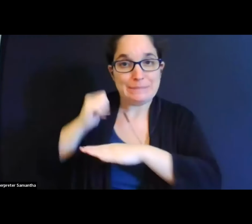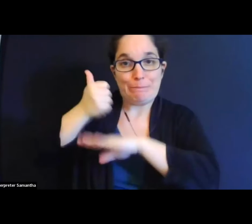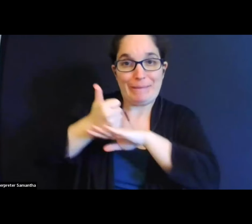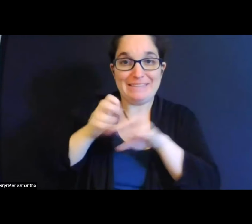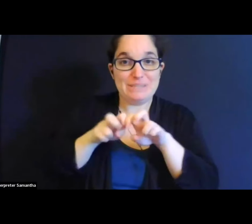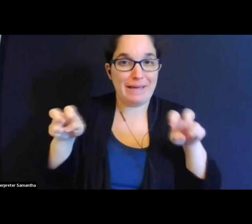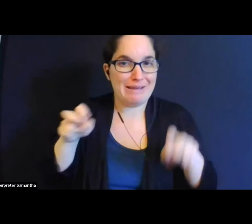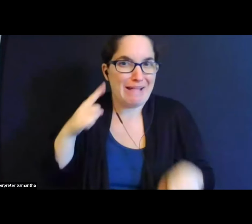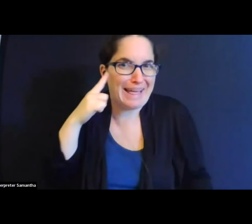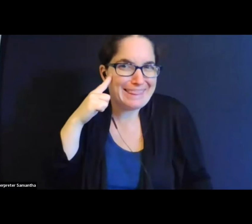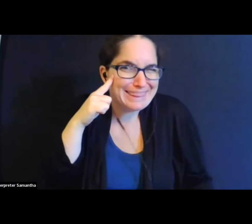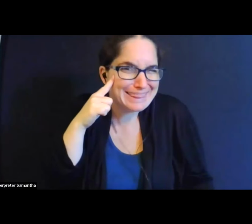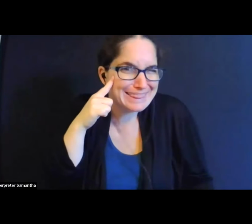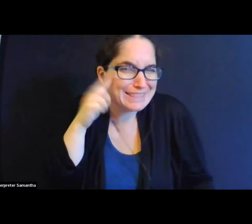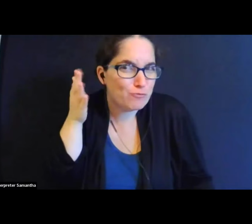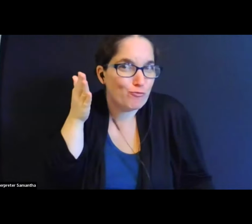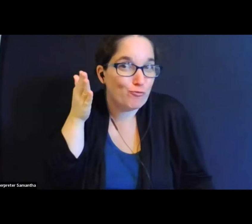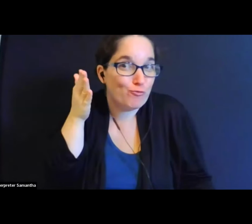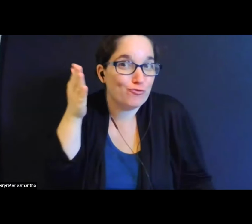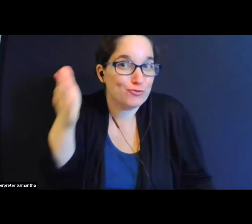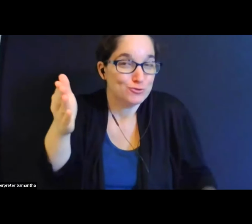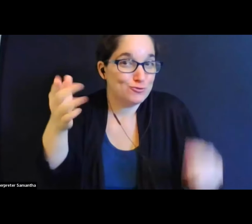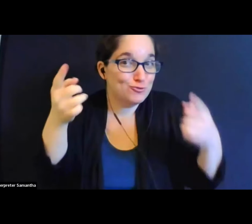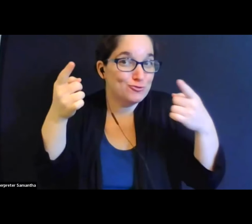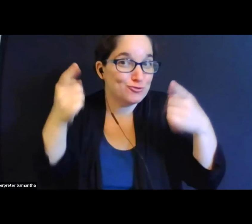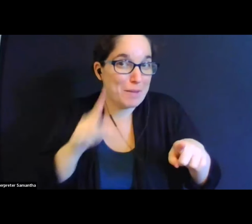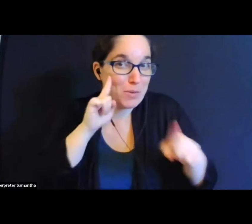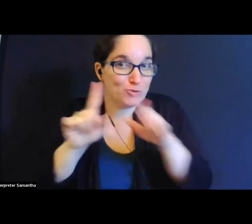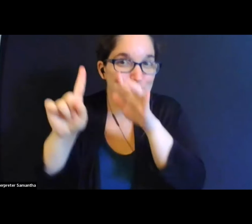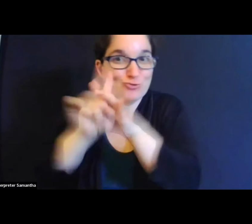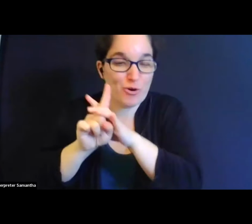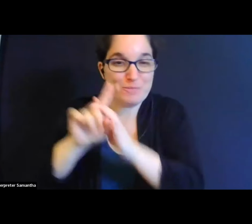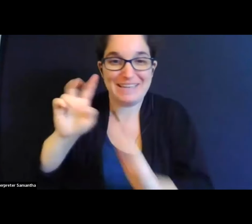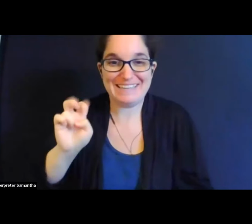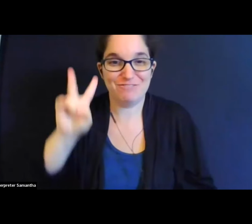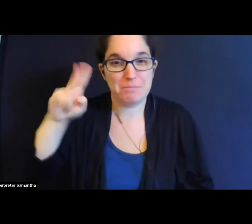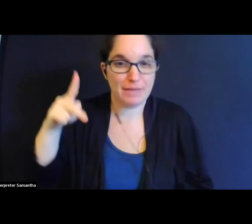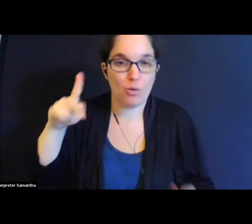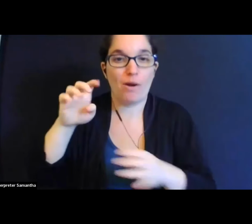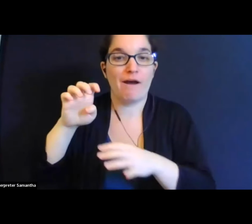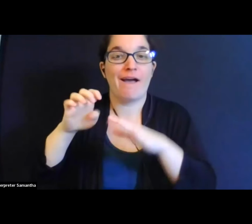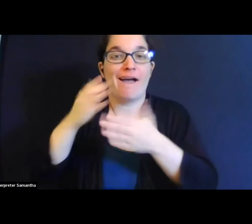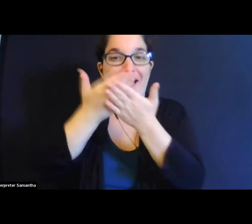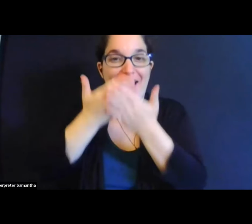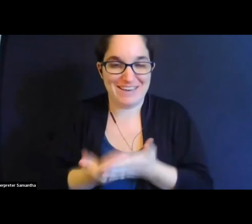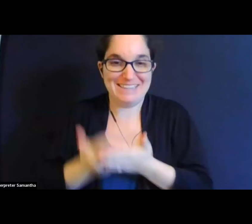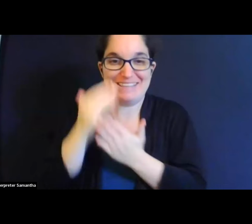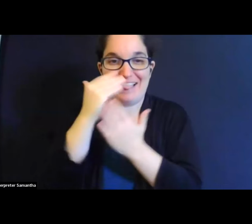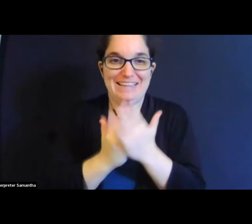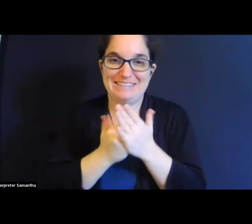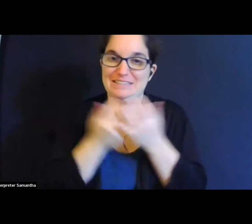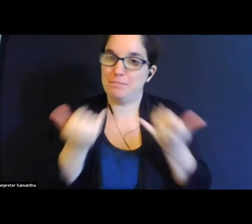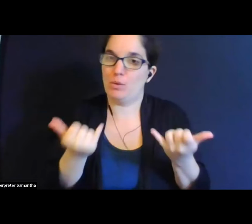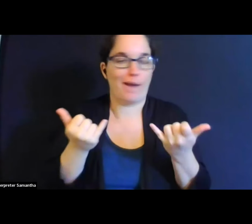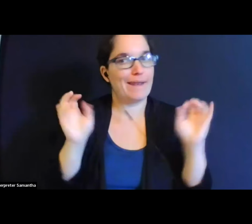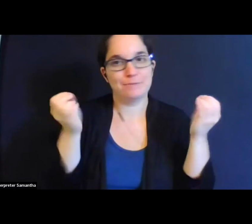future, most likely, we will be seeing them on our evidence-based list. But at the moment, no, they're not. And I know we're